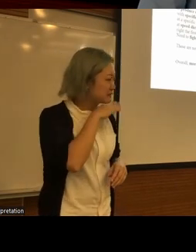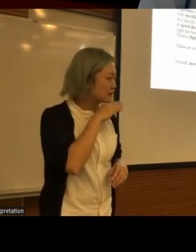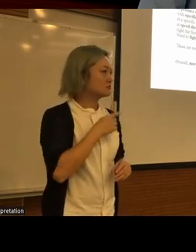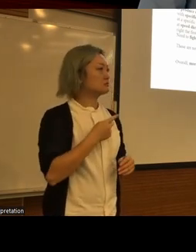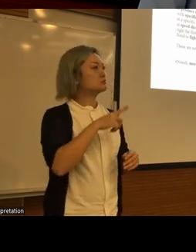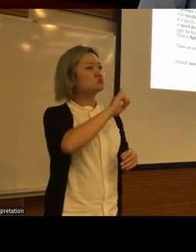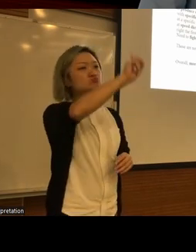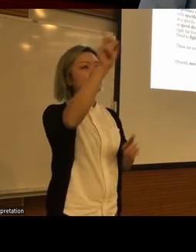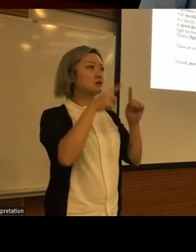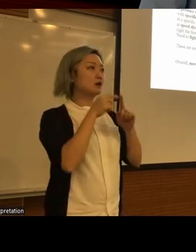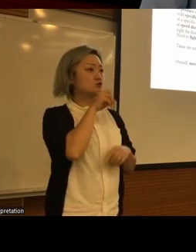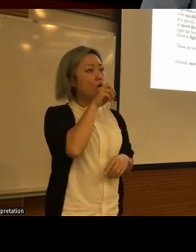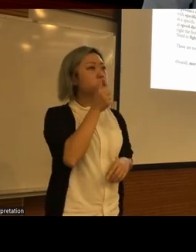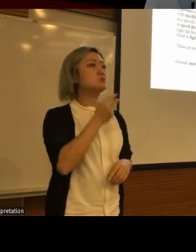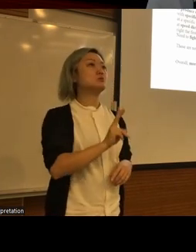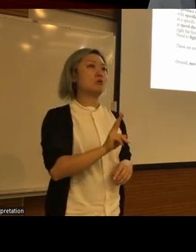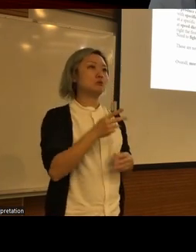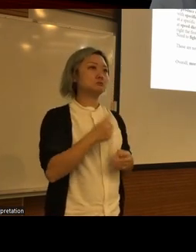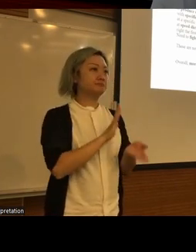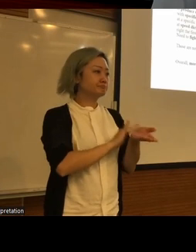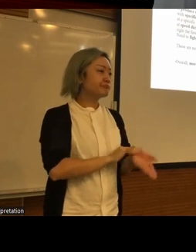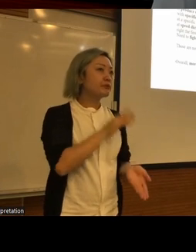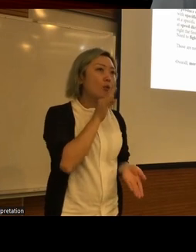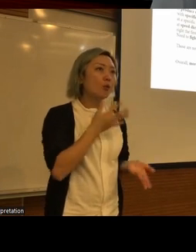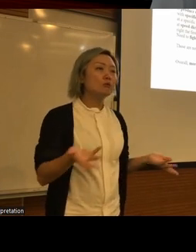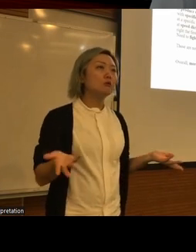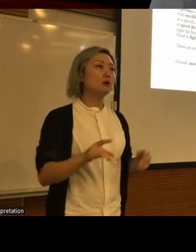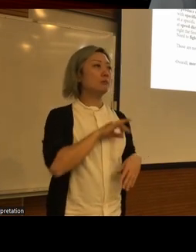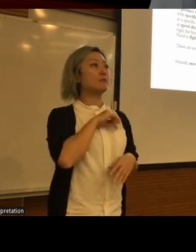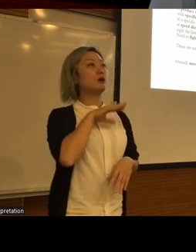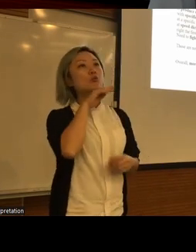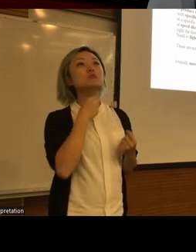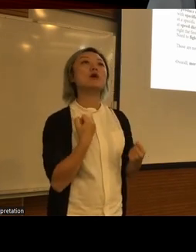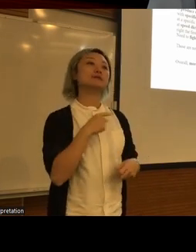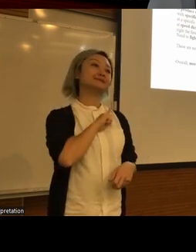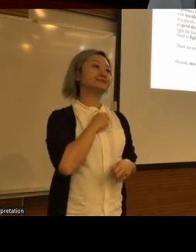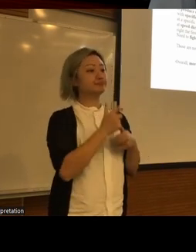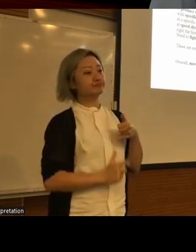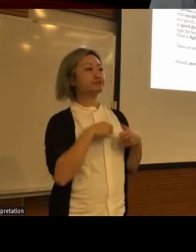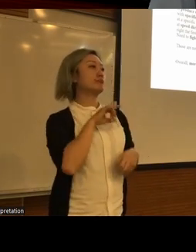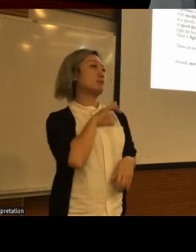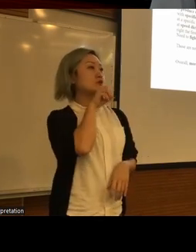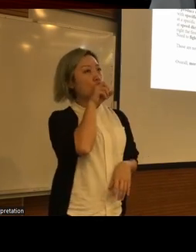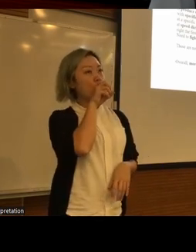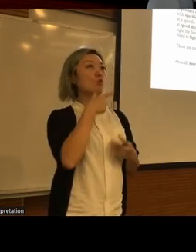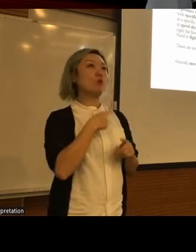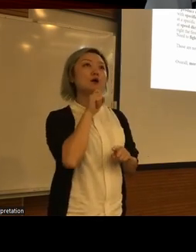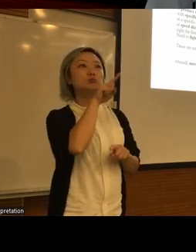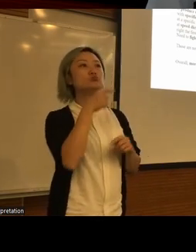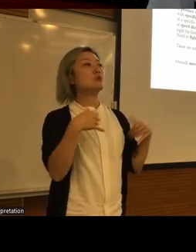speaks. Do you have any problem? Are you close to saturation when you try to speak? When you listen to